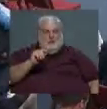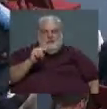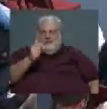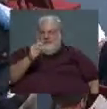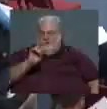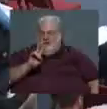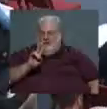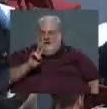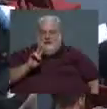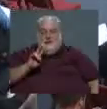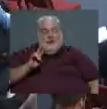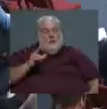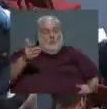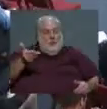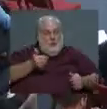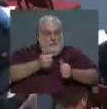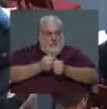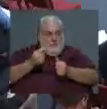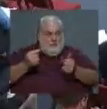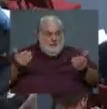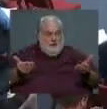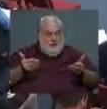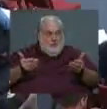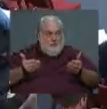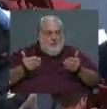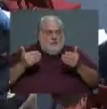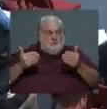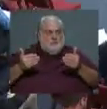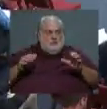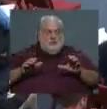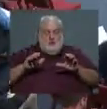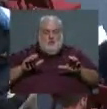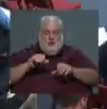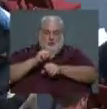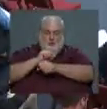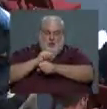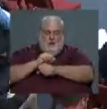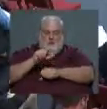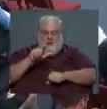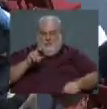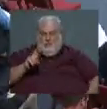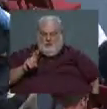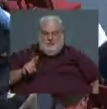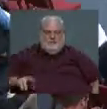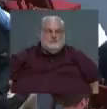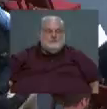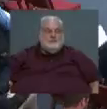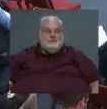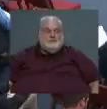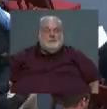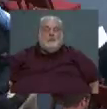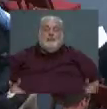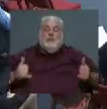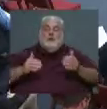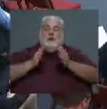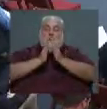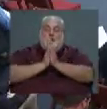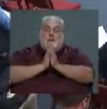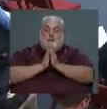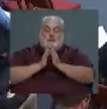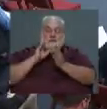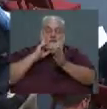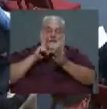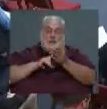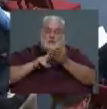in attendance in City Hall as we set about to do the public's business. And with that, let me ask our